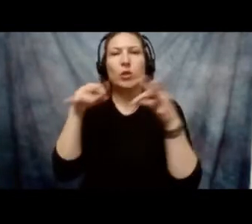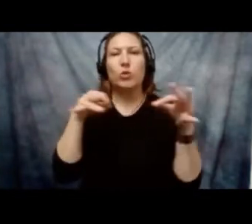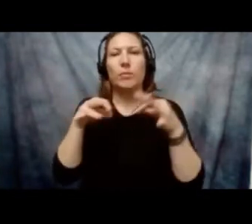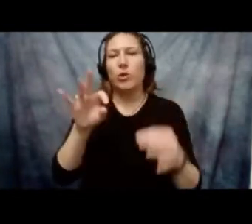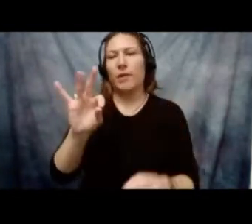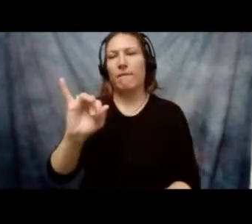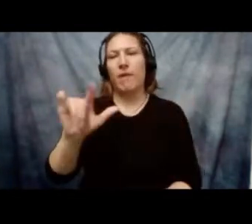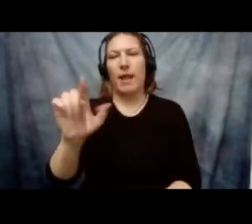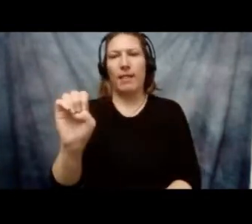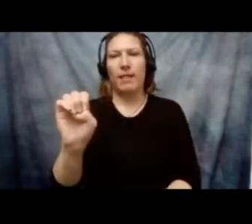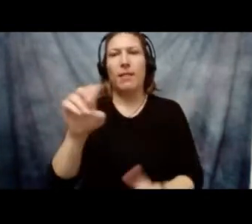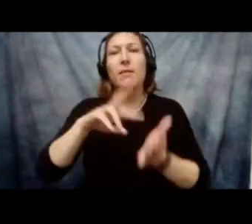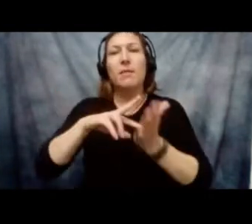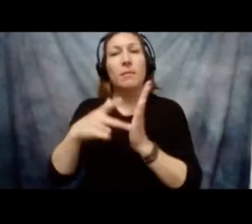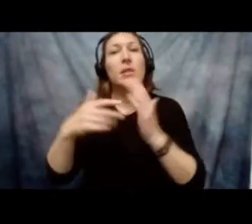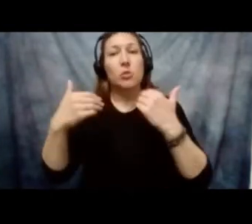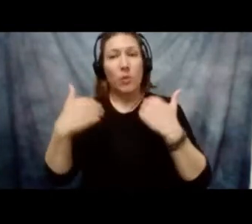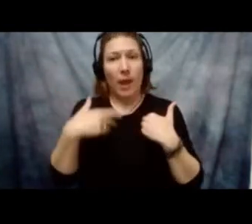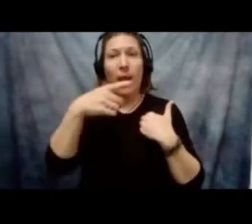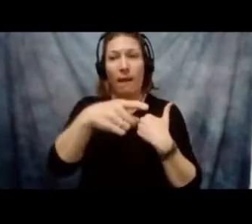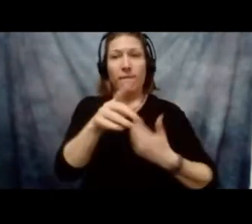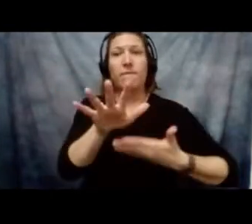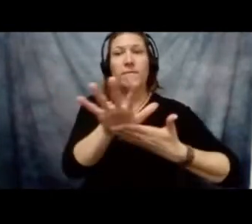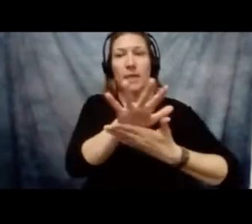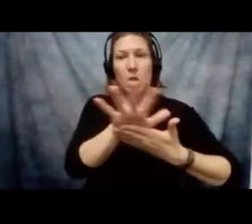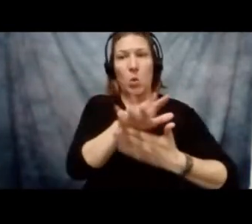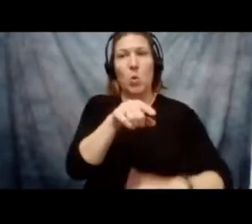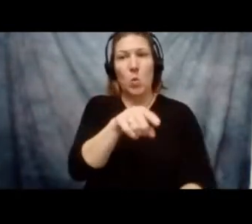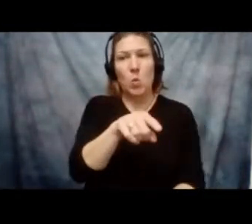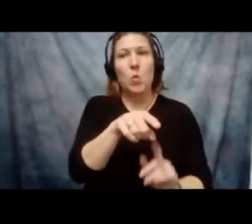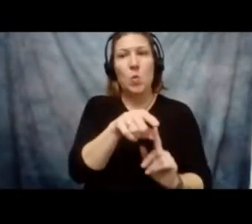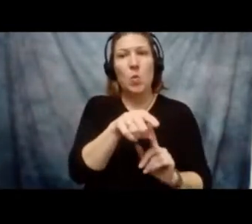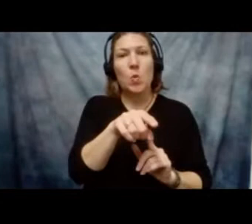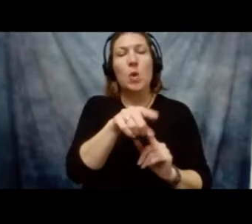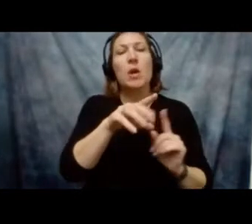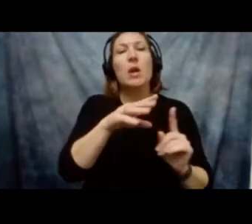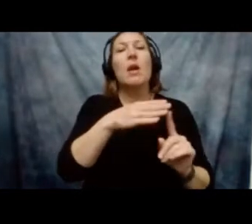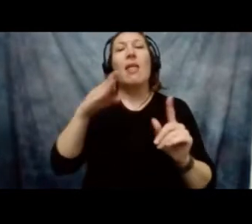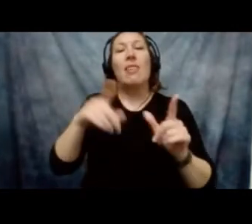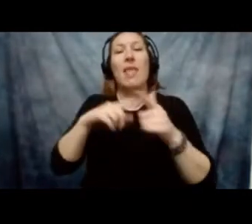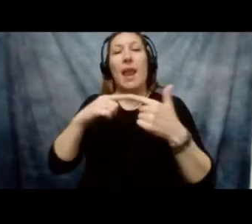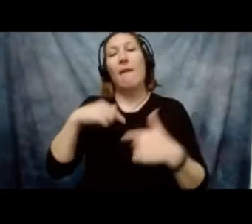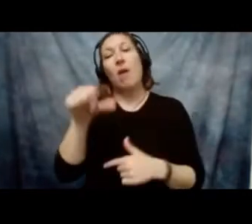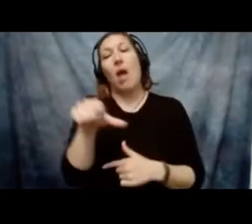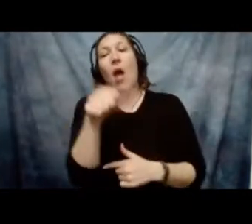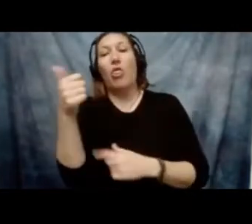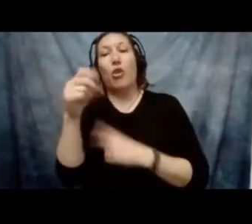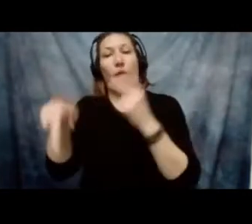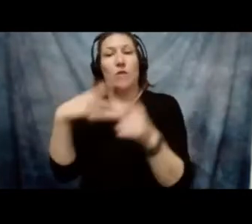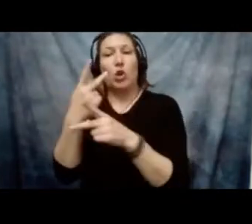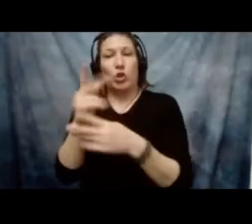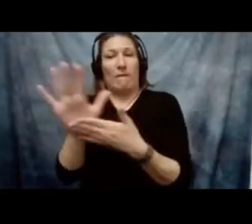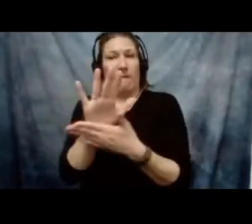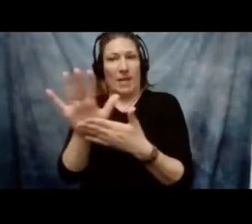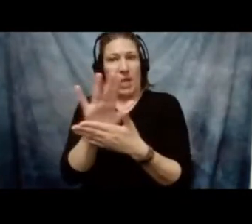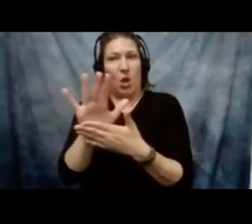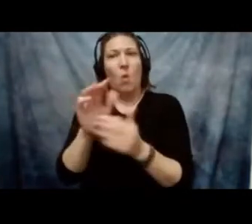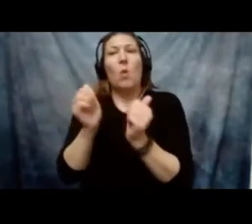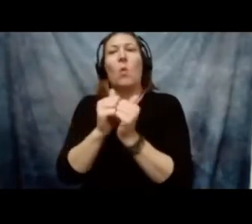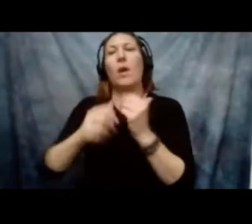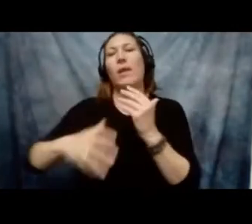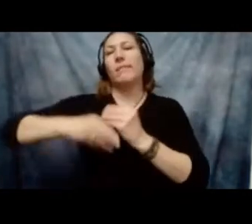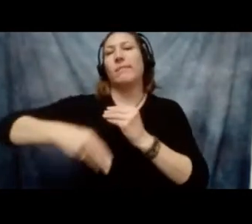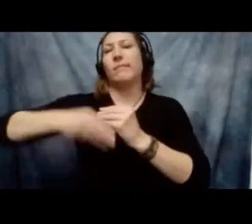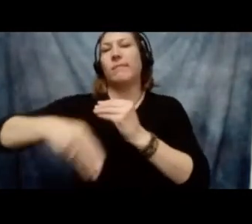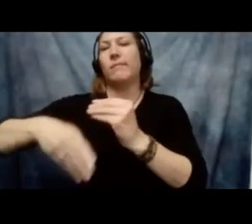is the primary video and then have an optional version of the video where extra visual details are added. So let's try out one